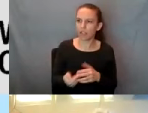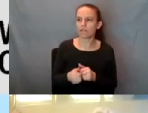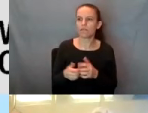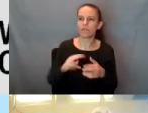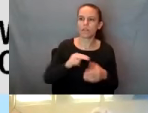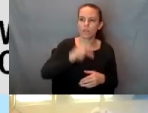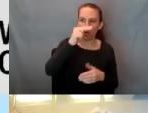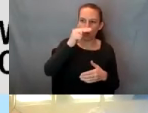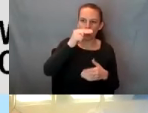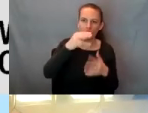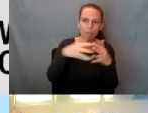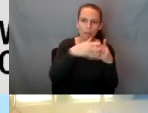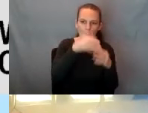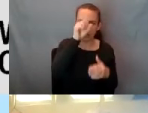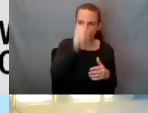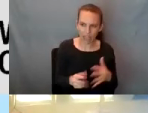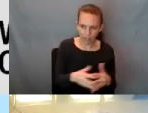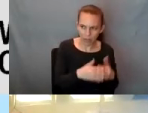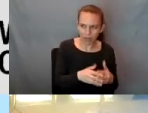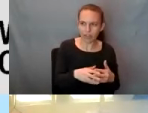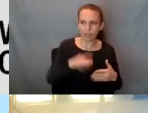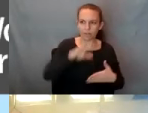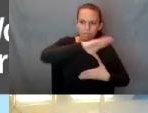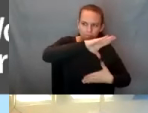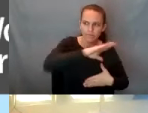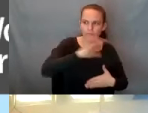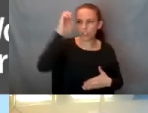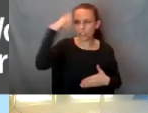well as Southern Africa, that are disproportionately affected.